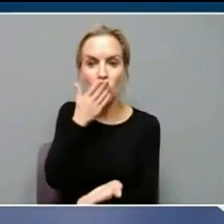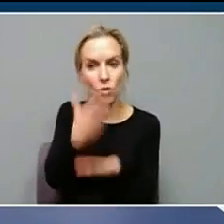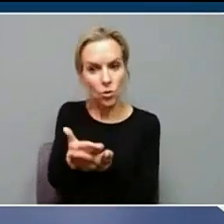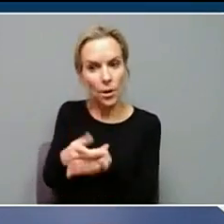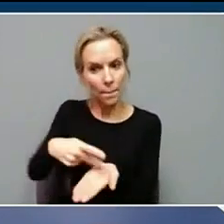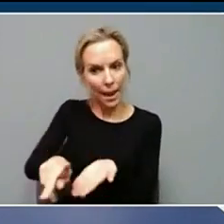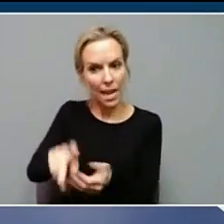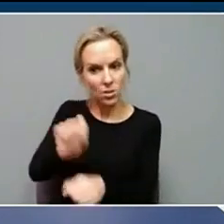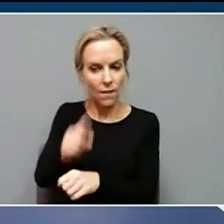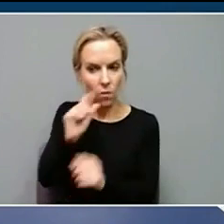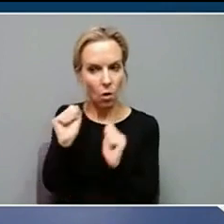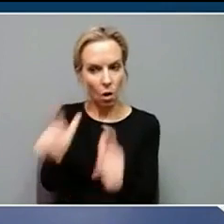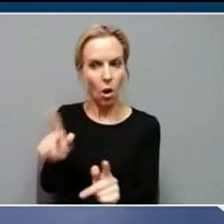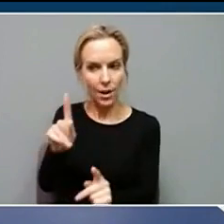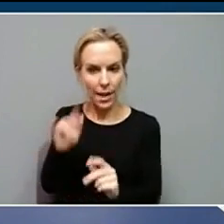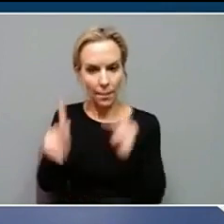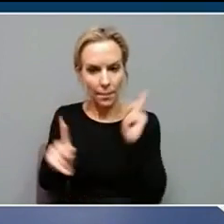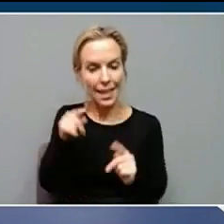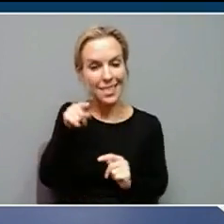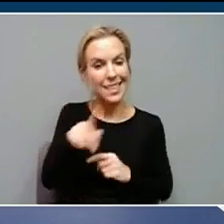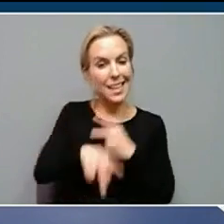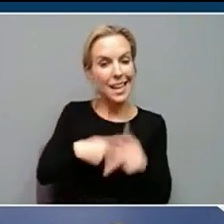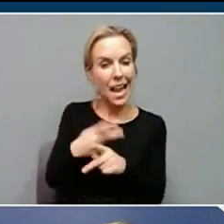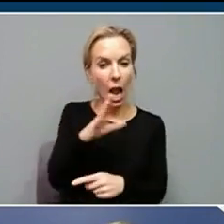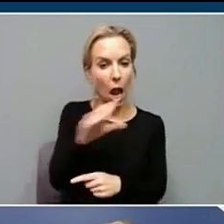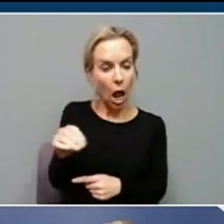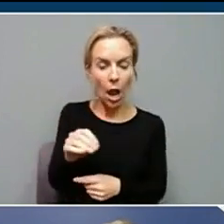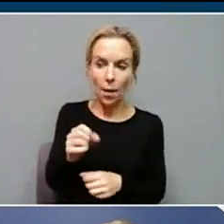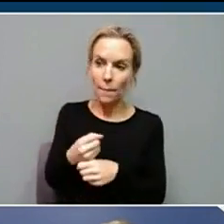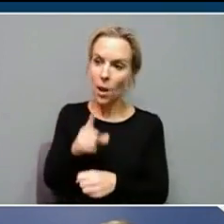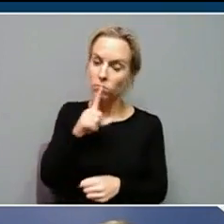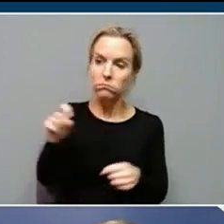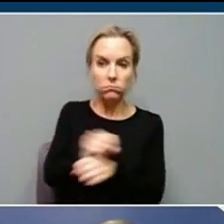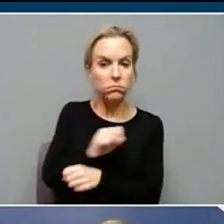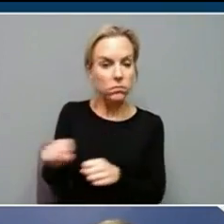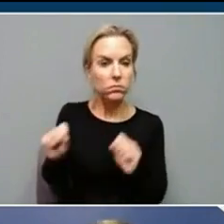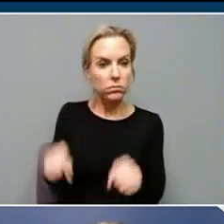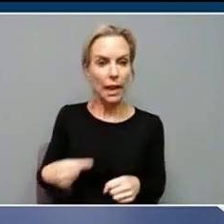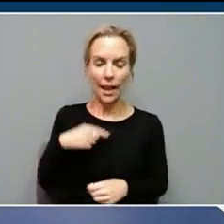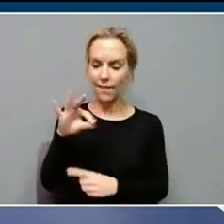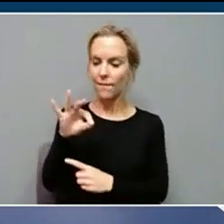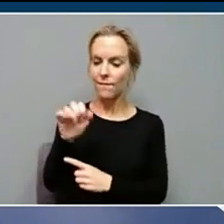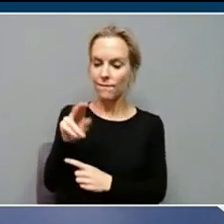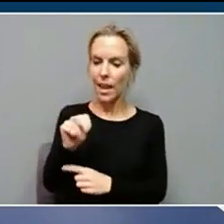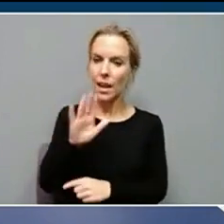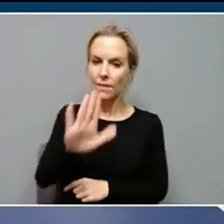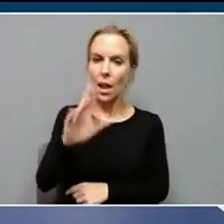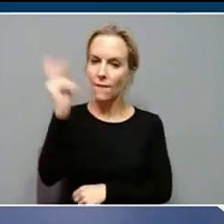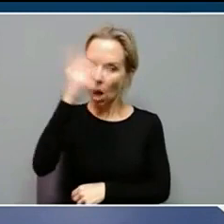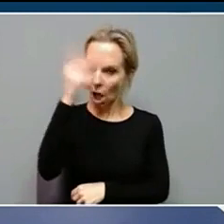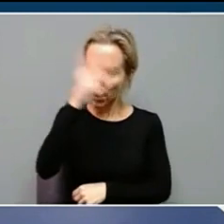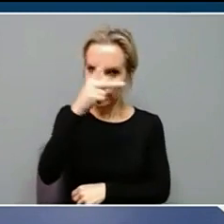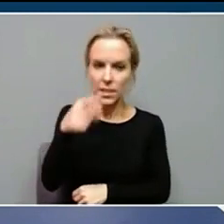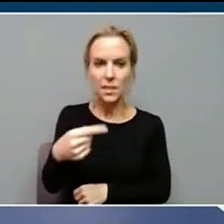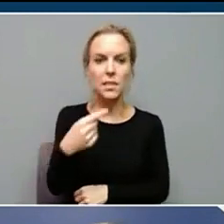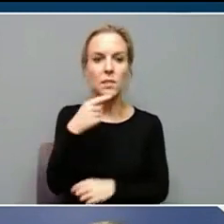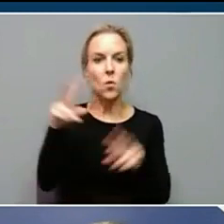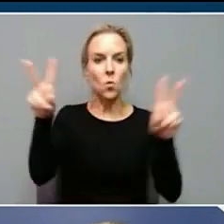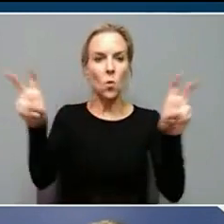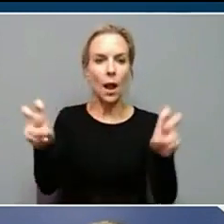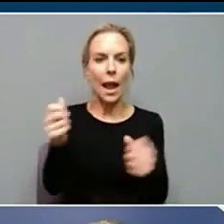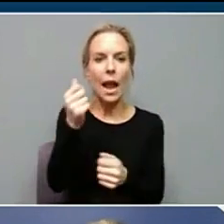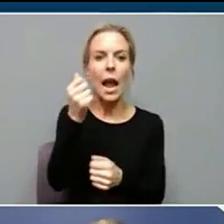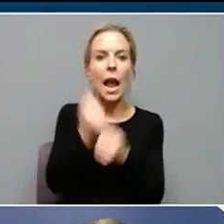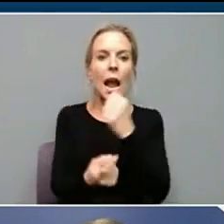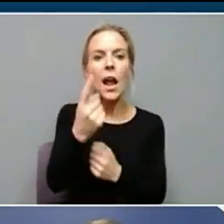and companies like this are helping to make that a reality. I'm also a fan of their philosophy. They say, quote, everyone deserves